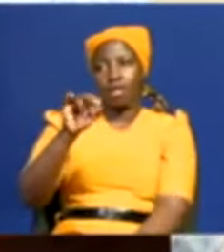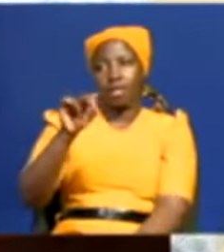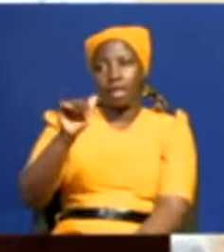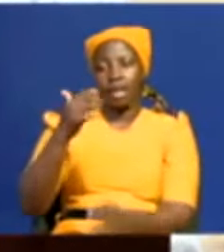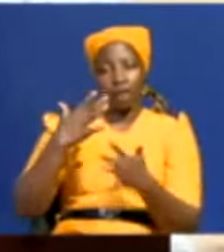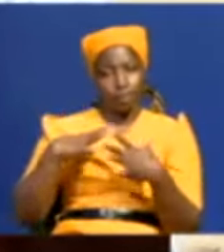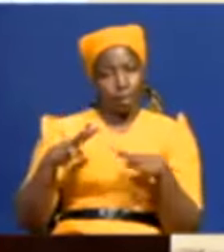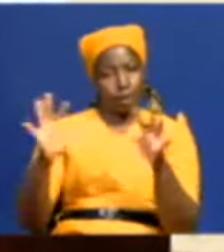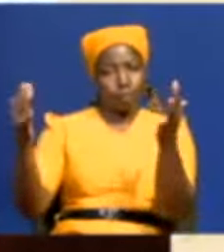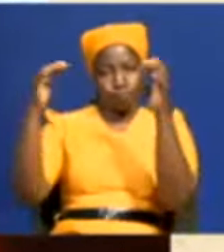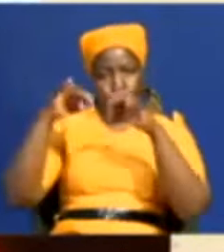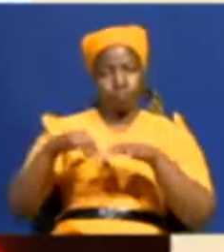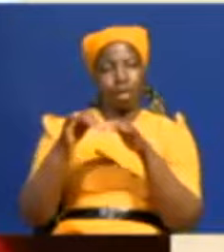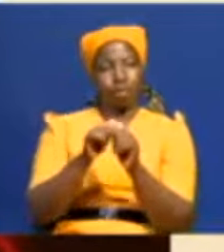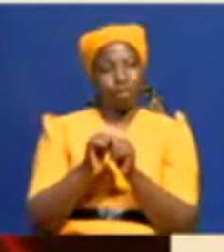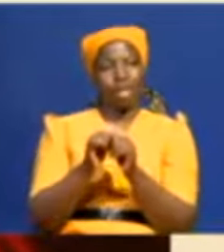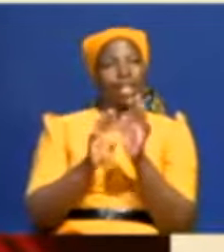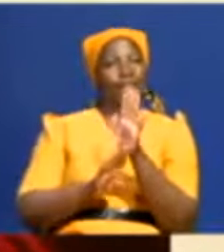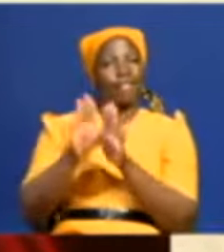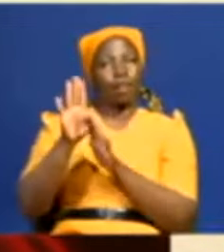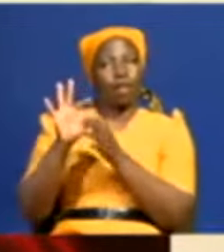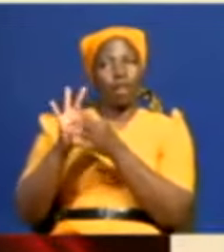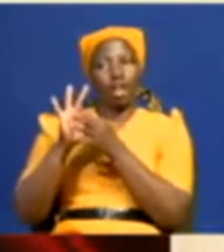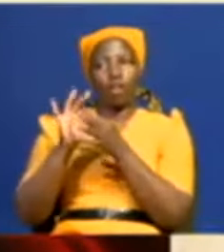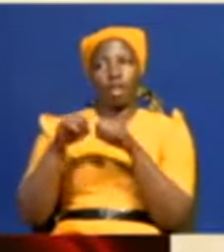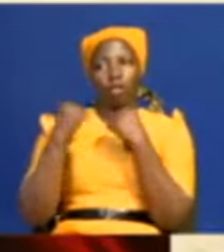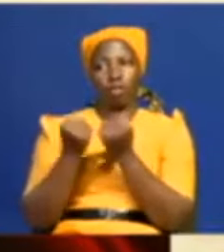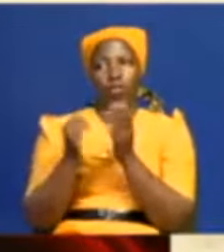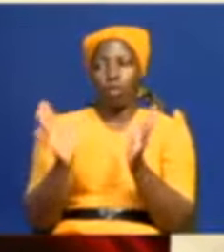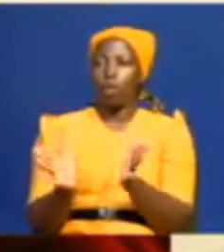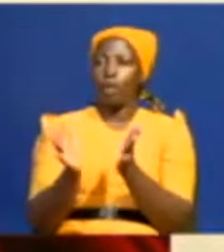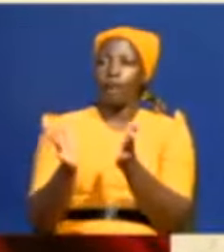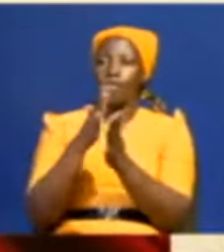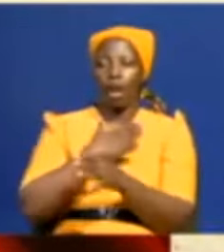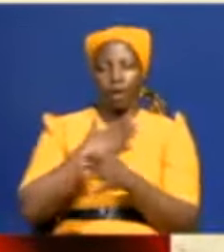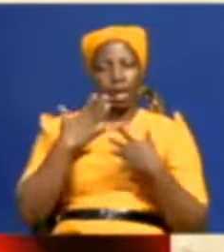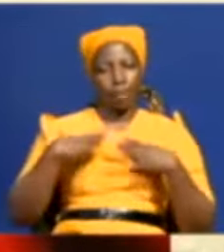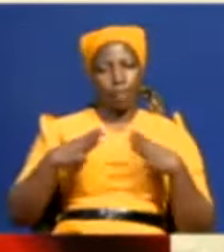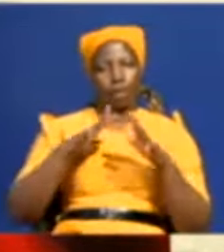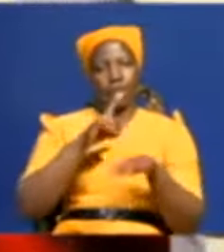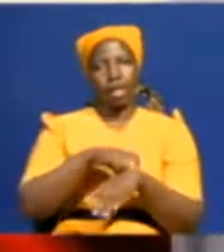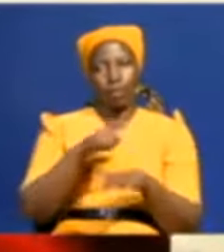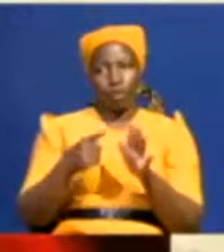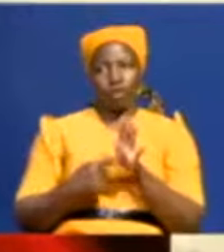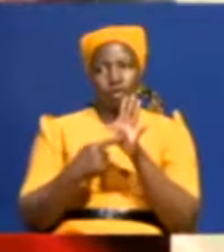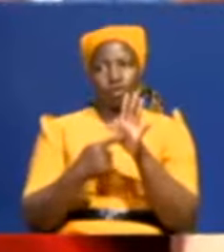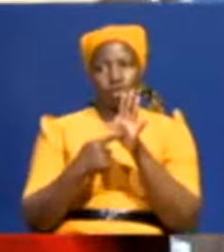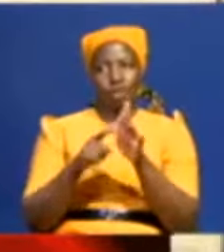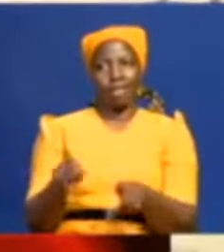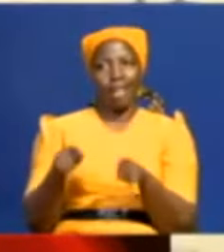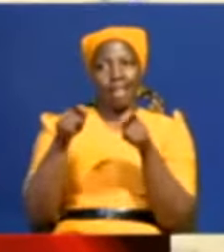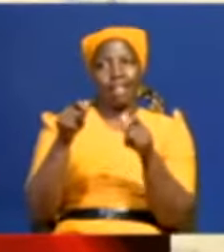of cultural and social well-being of our people as we showcase talent, of which we are noticing